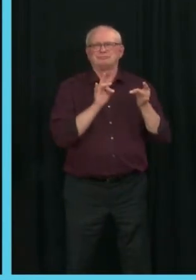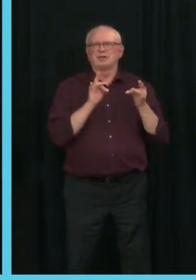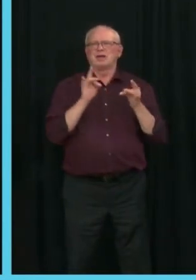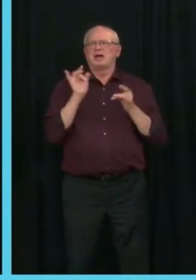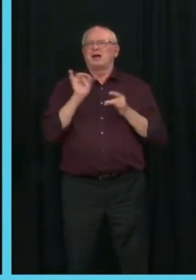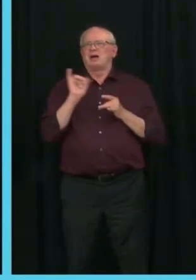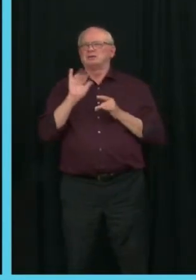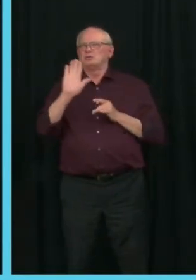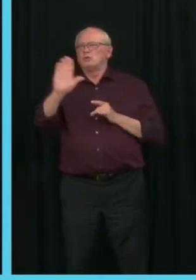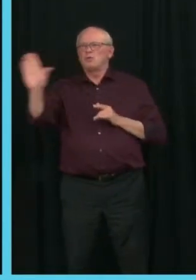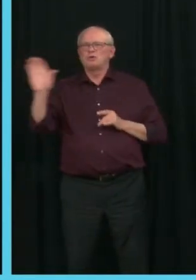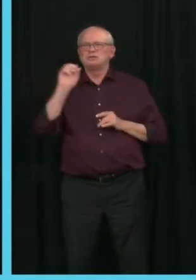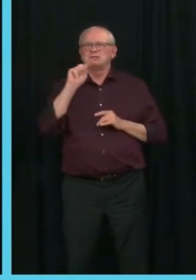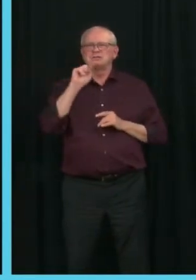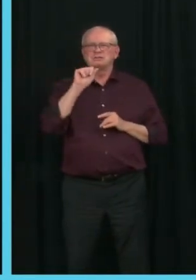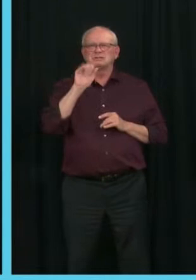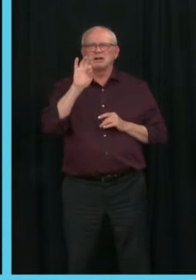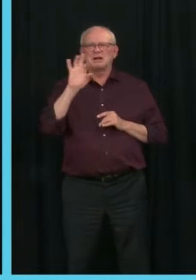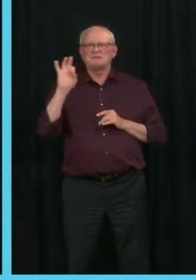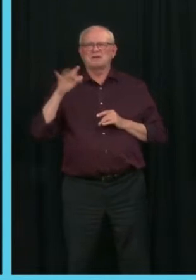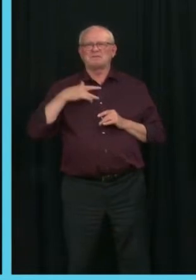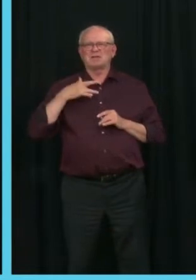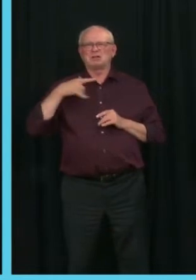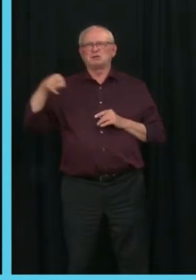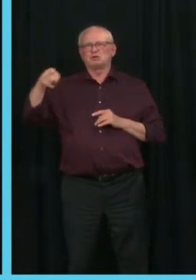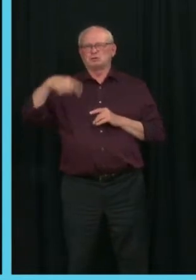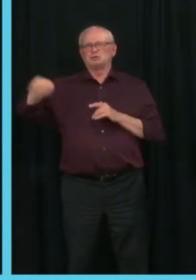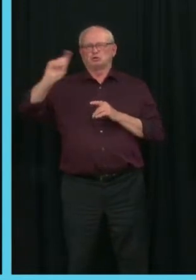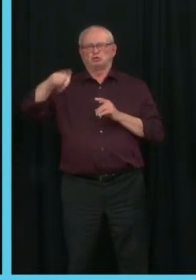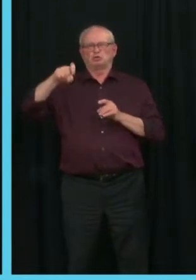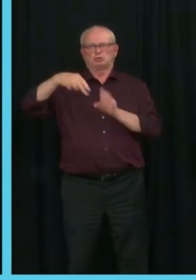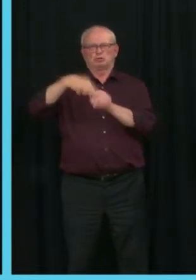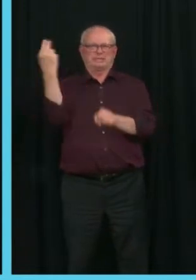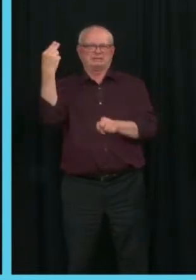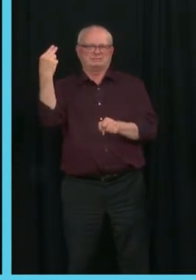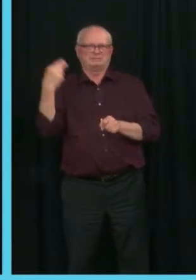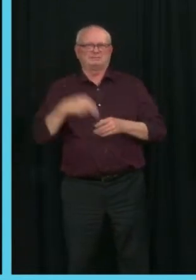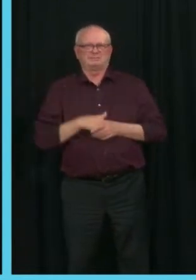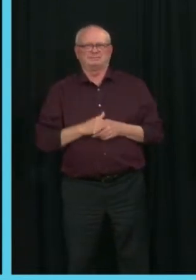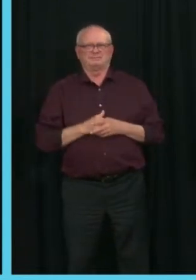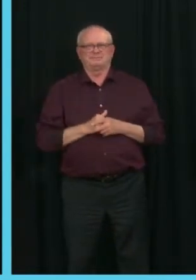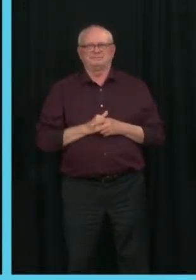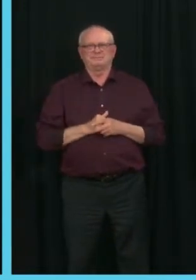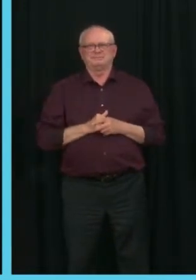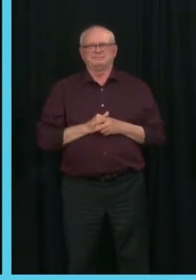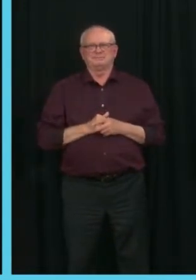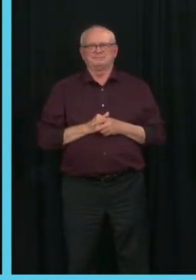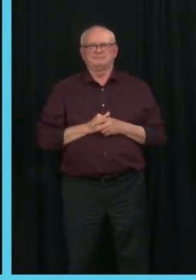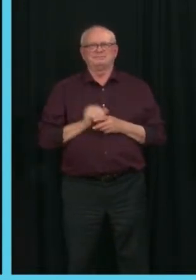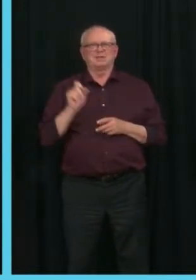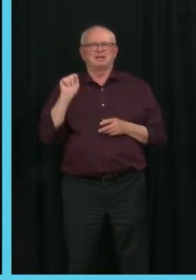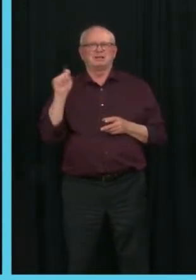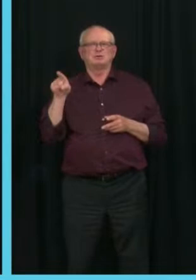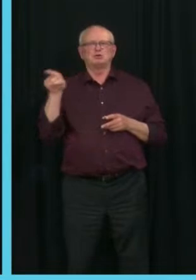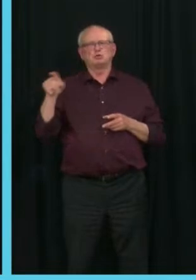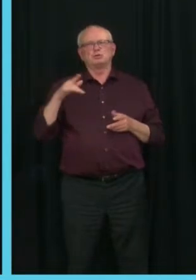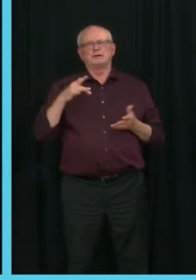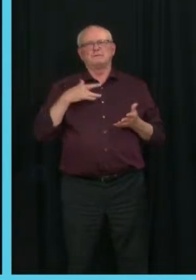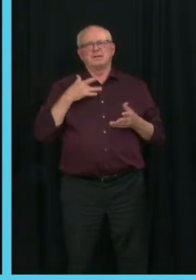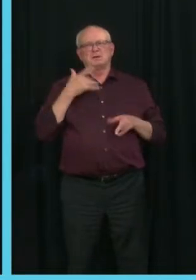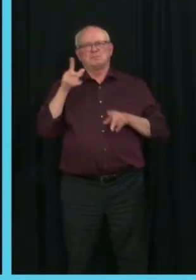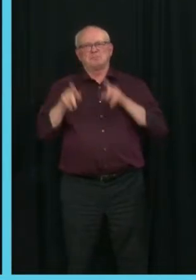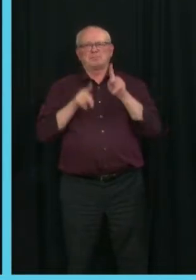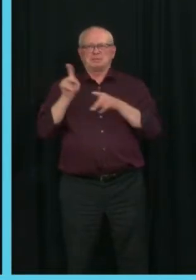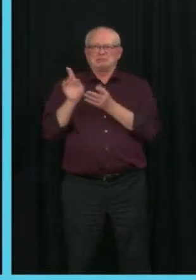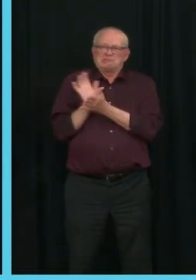away. Do you see this as part of a whisper campaign or a campaign to force you out or just embarrass you to the point where you